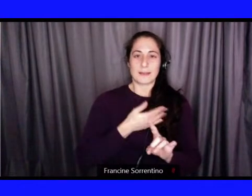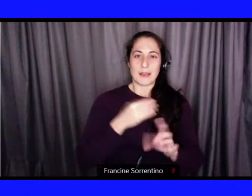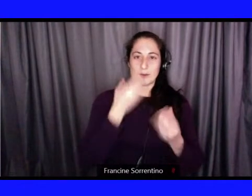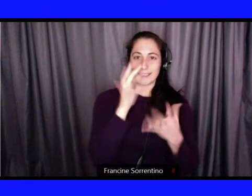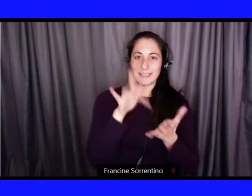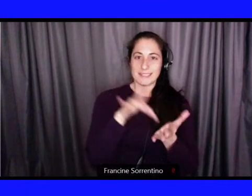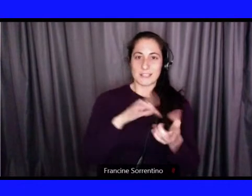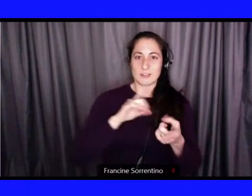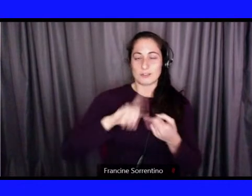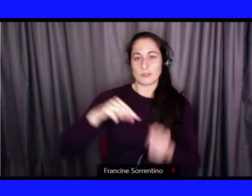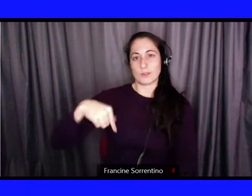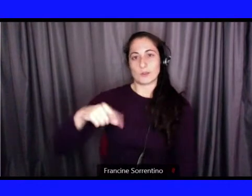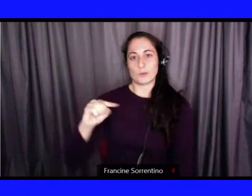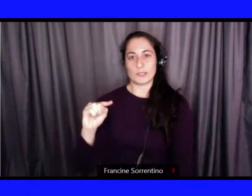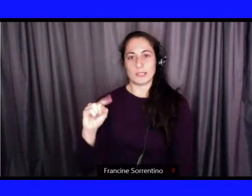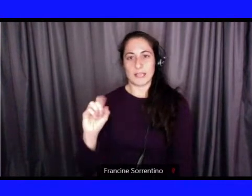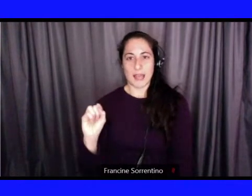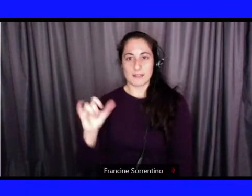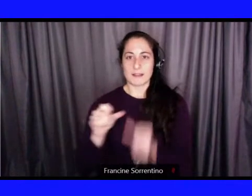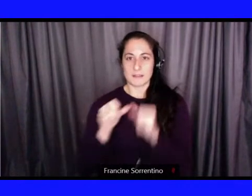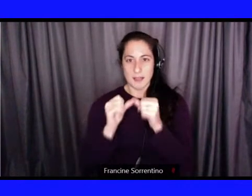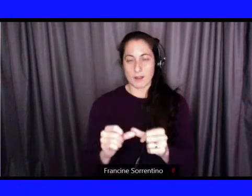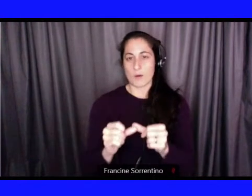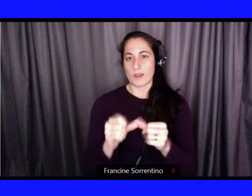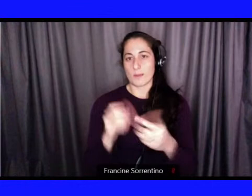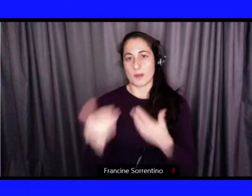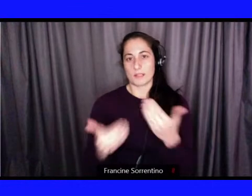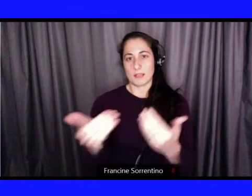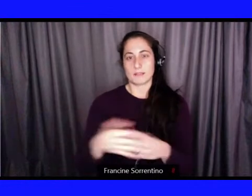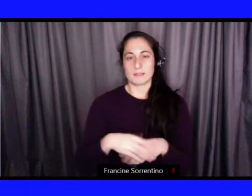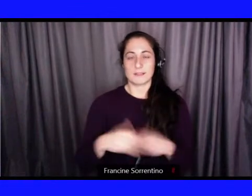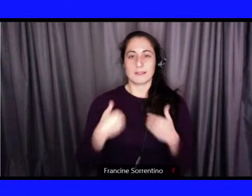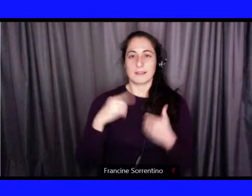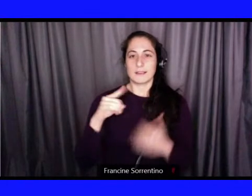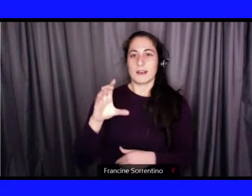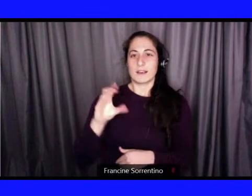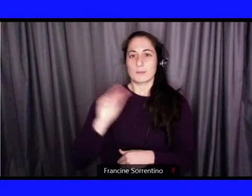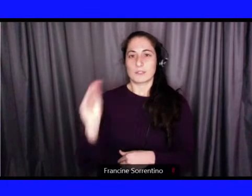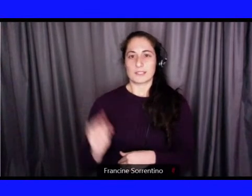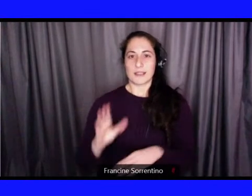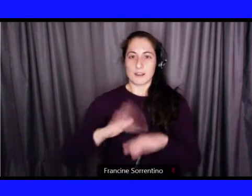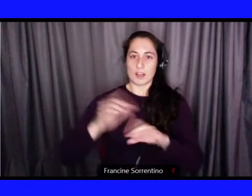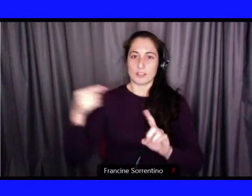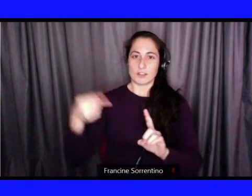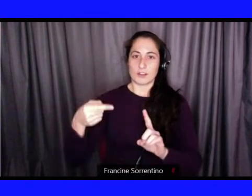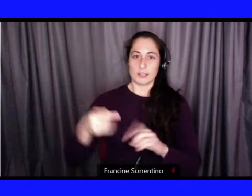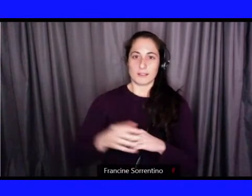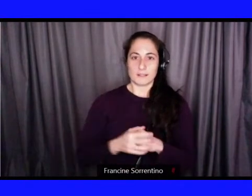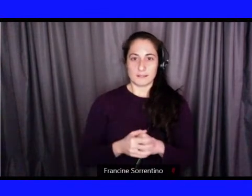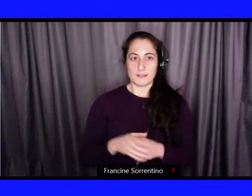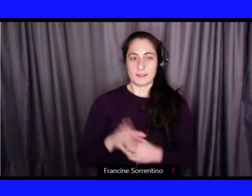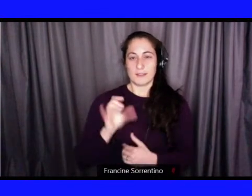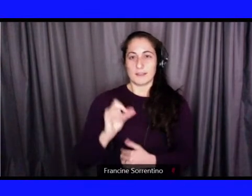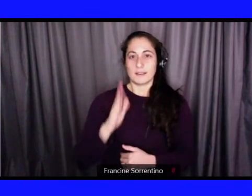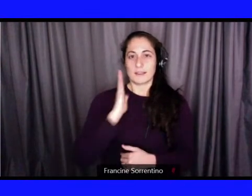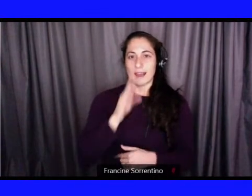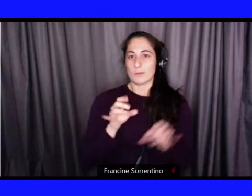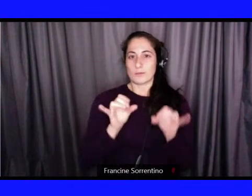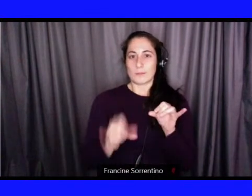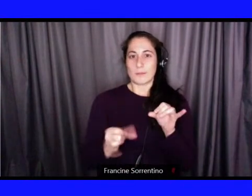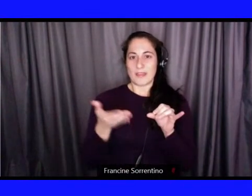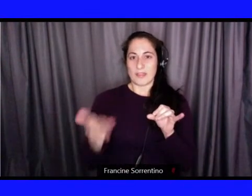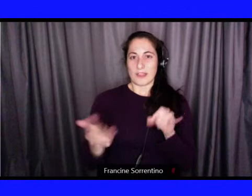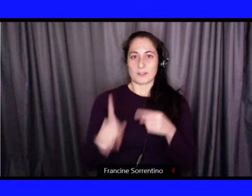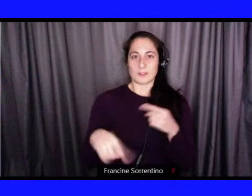system, we either help get enrolled in coverage or in NYC Care to make sure that everyone has the most affordable care